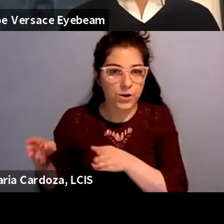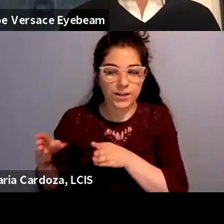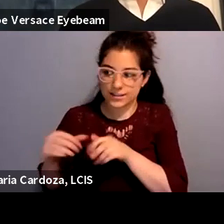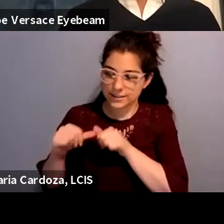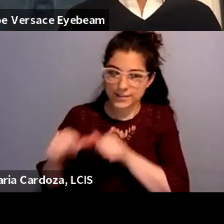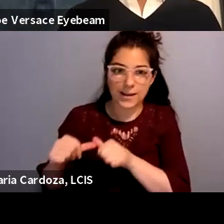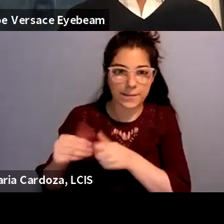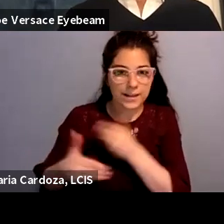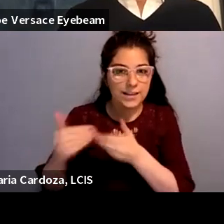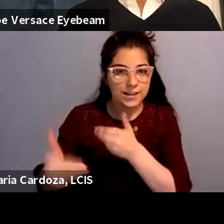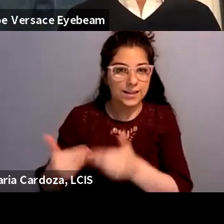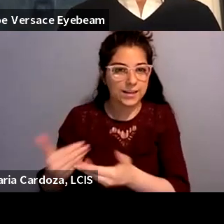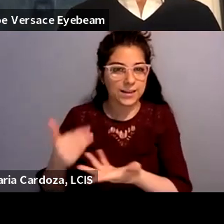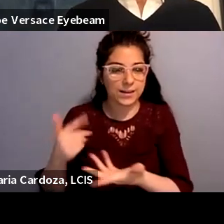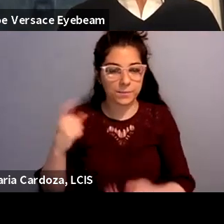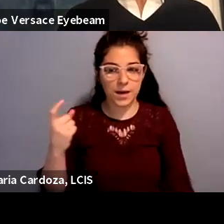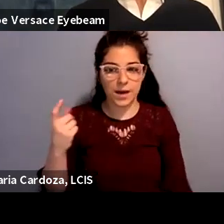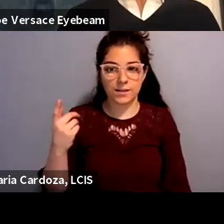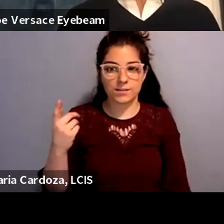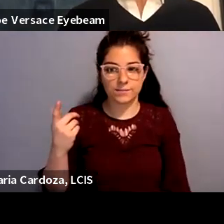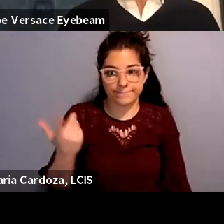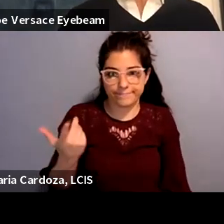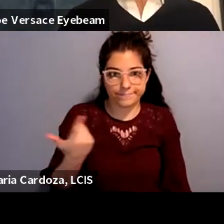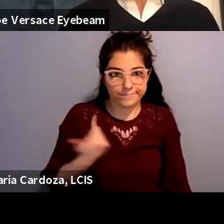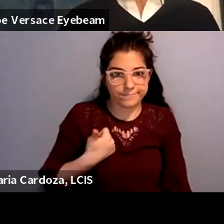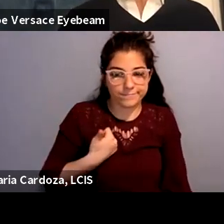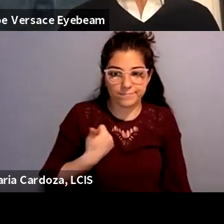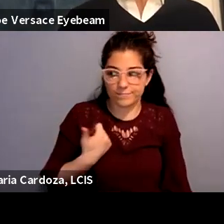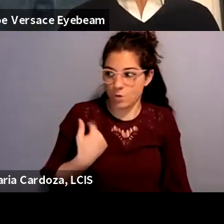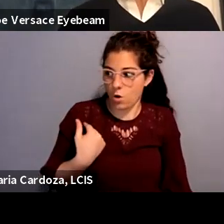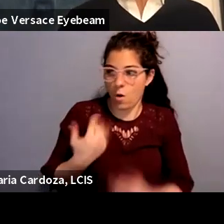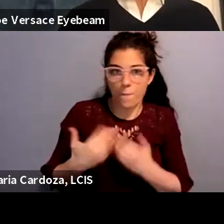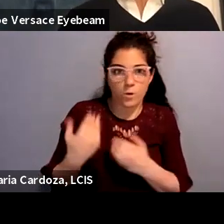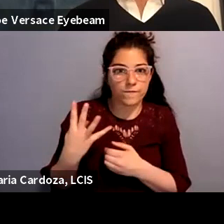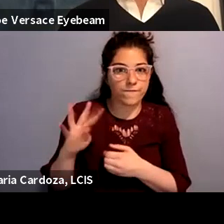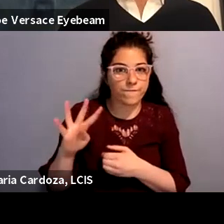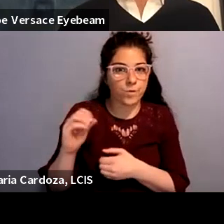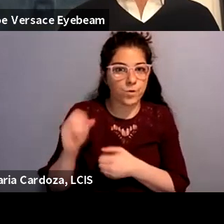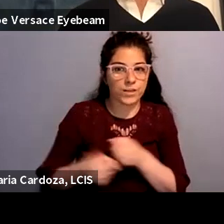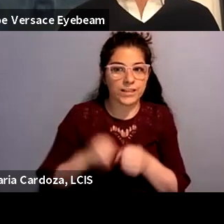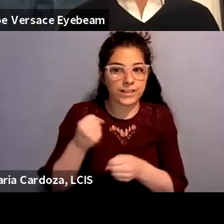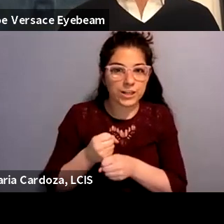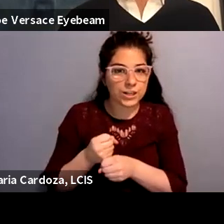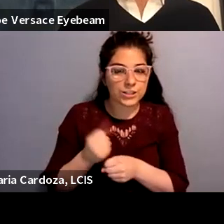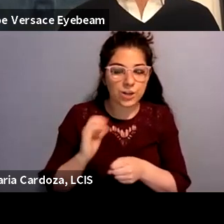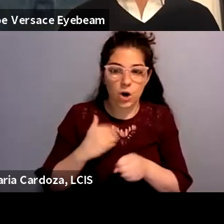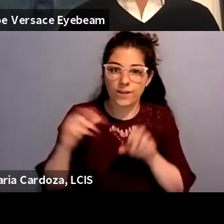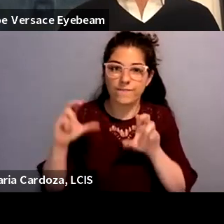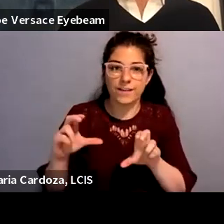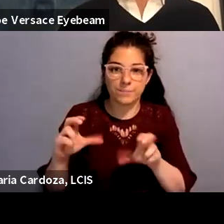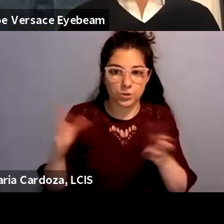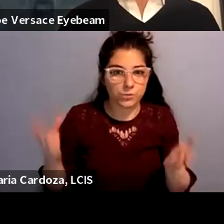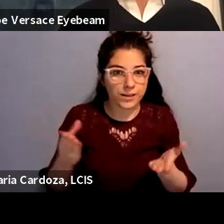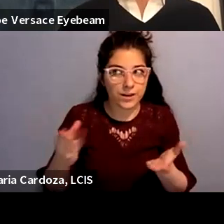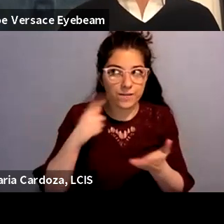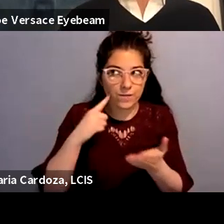sustainability. Because having been here almost 40 years, our investment is to be here for another 40